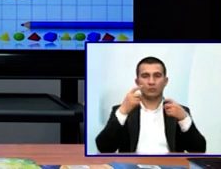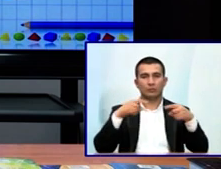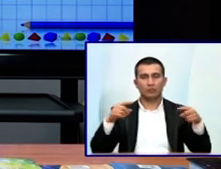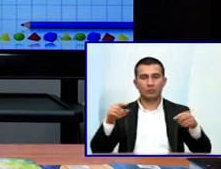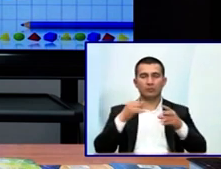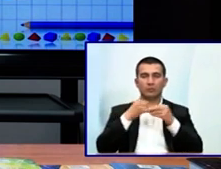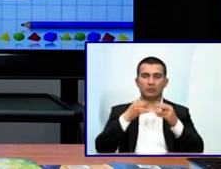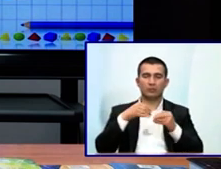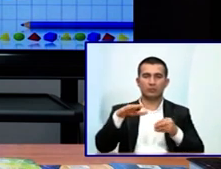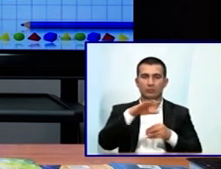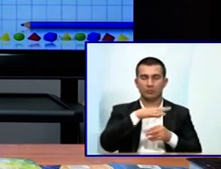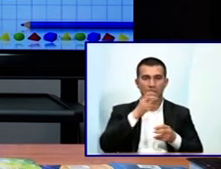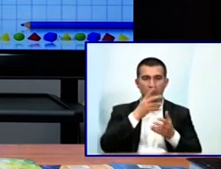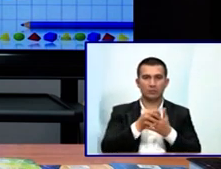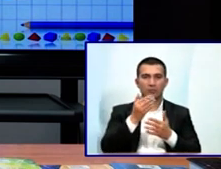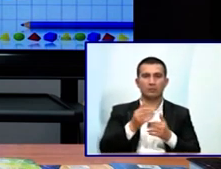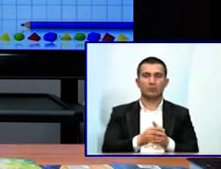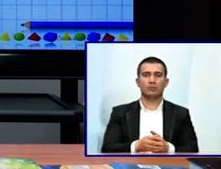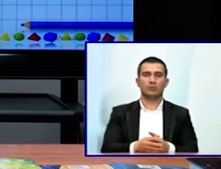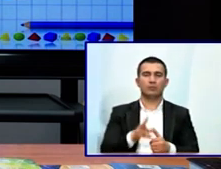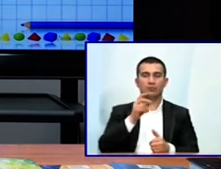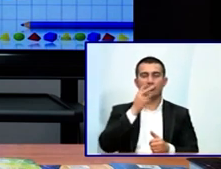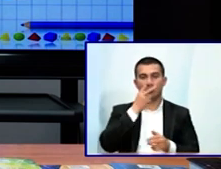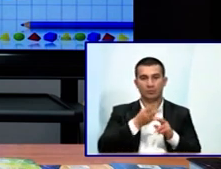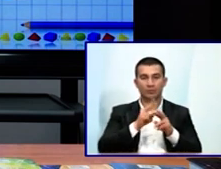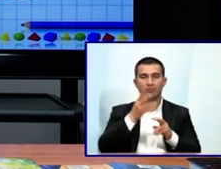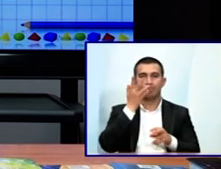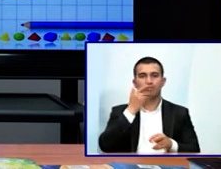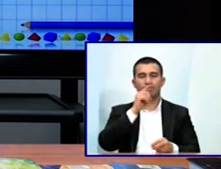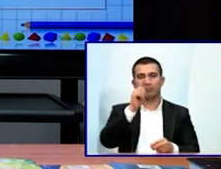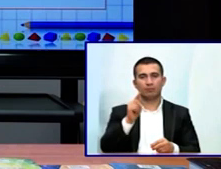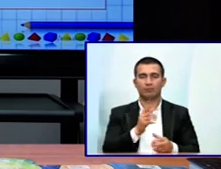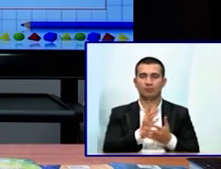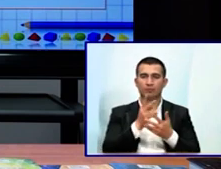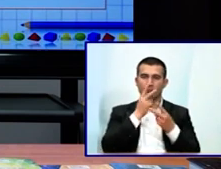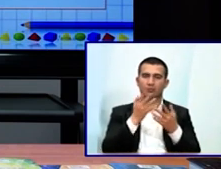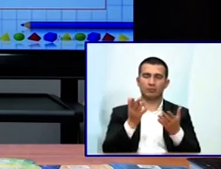maydonlari 136.8 gradusda belgilangan.